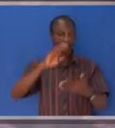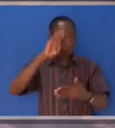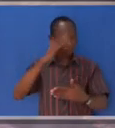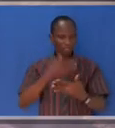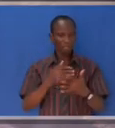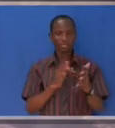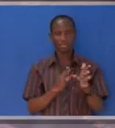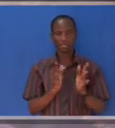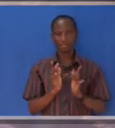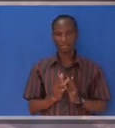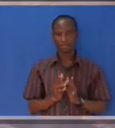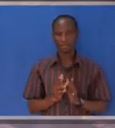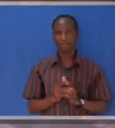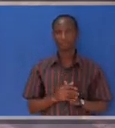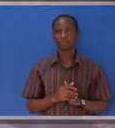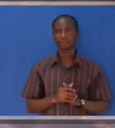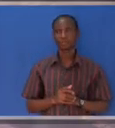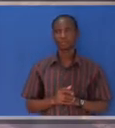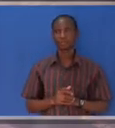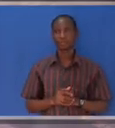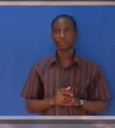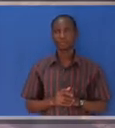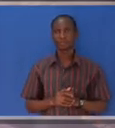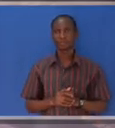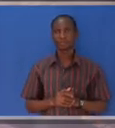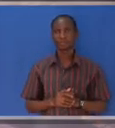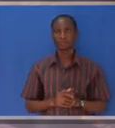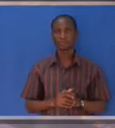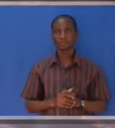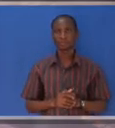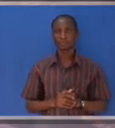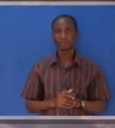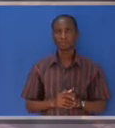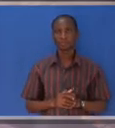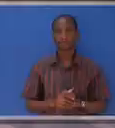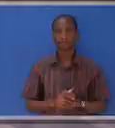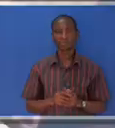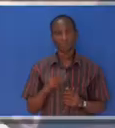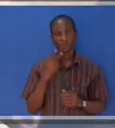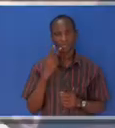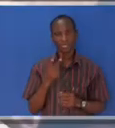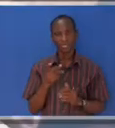Nia yahune say, Jesus Christ, onye ni baketuo.